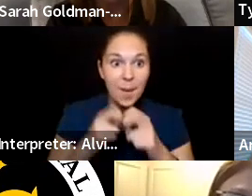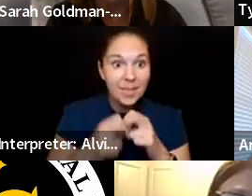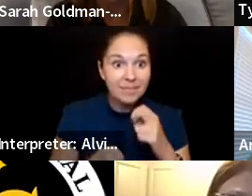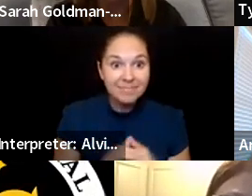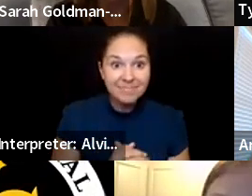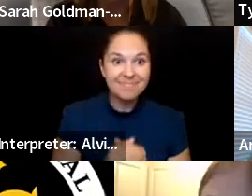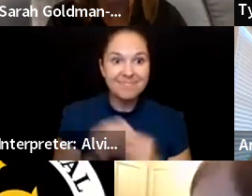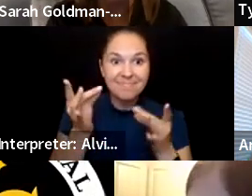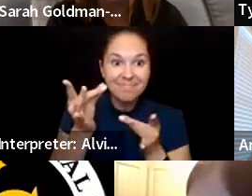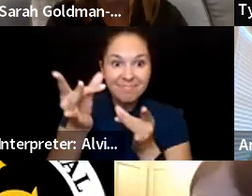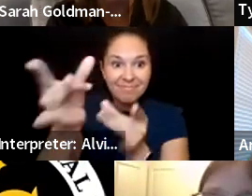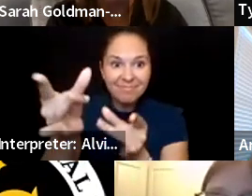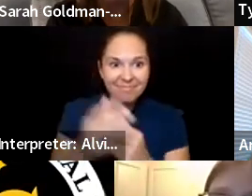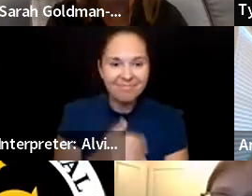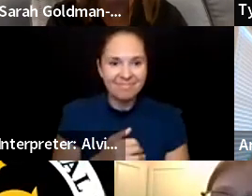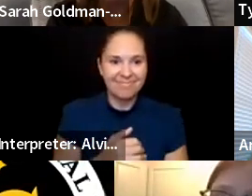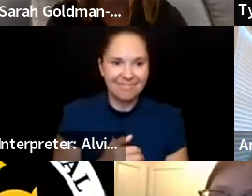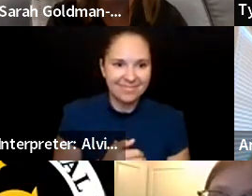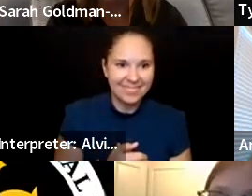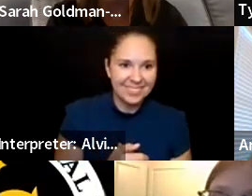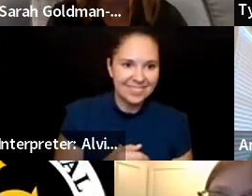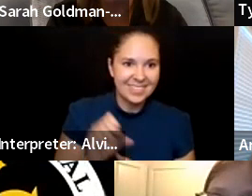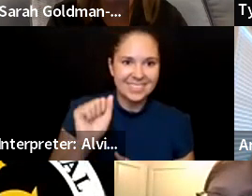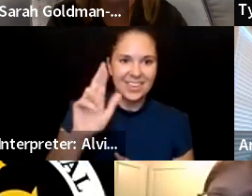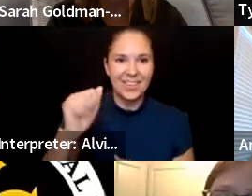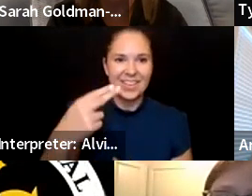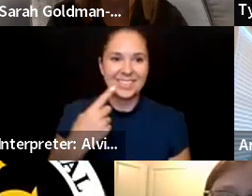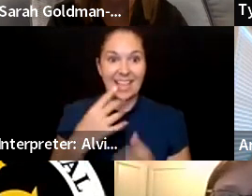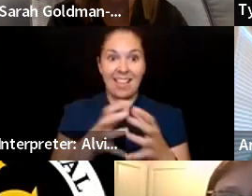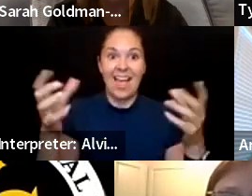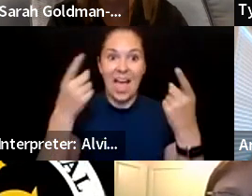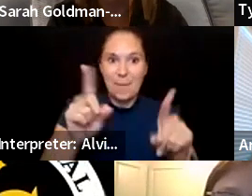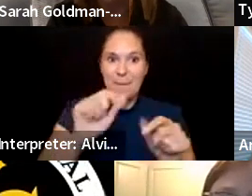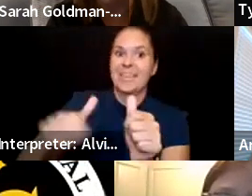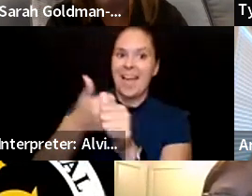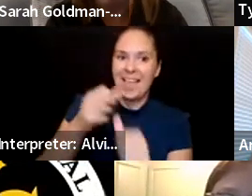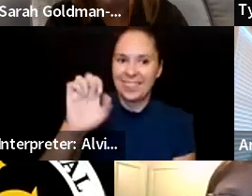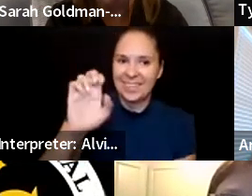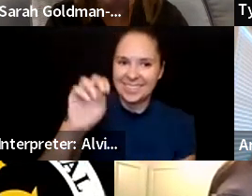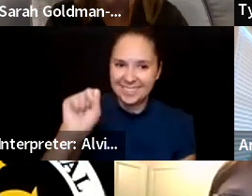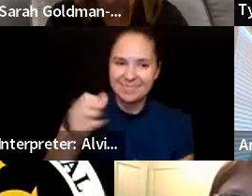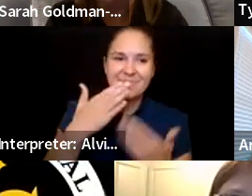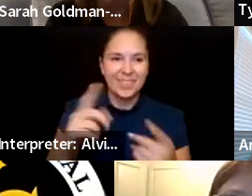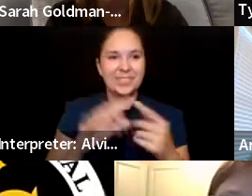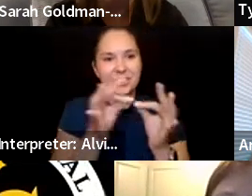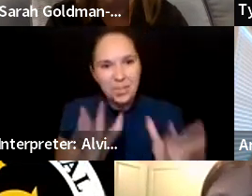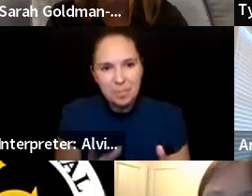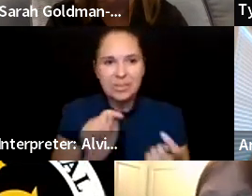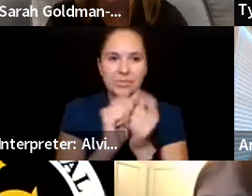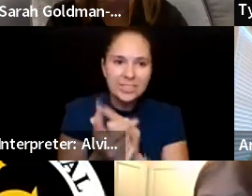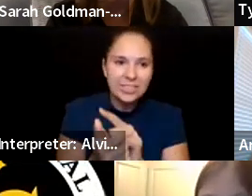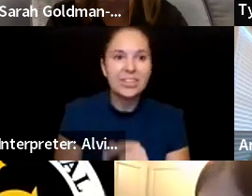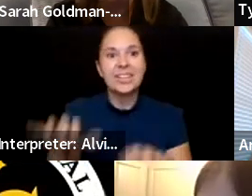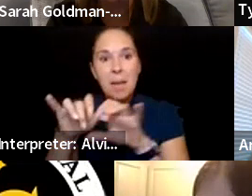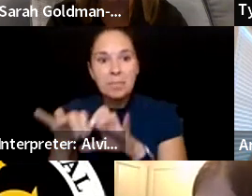Yes. So much goes on behind the scenes. So thank you to our interpreters, captioners, translators, and April staff as well for making